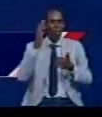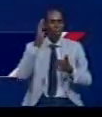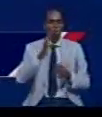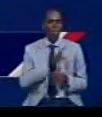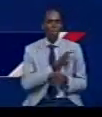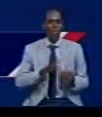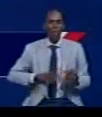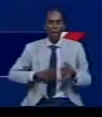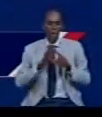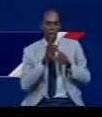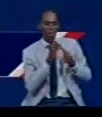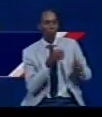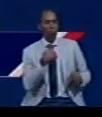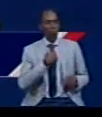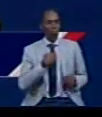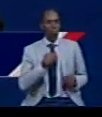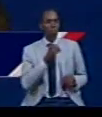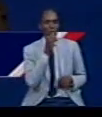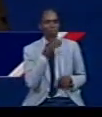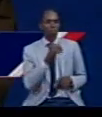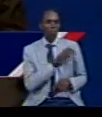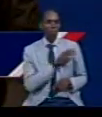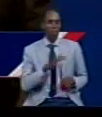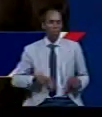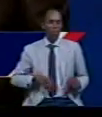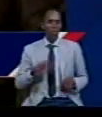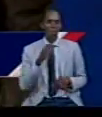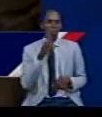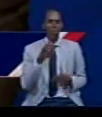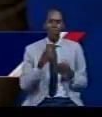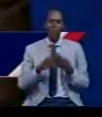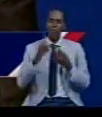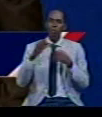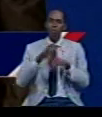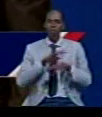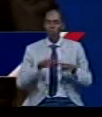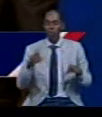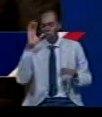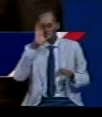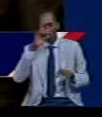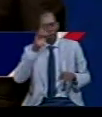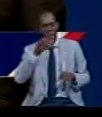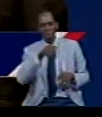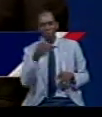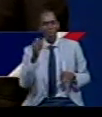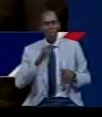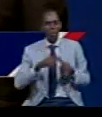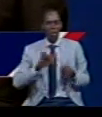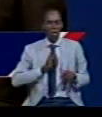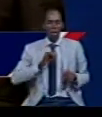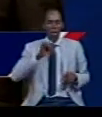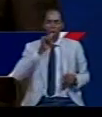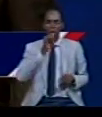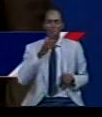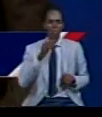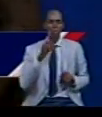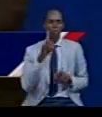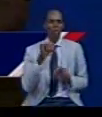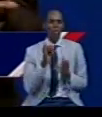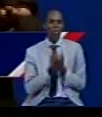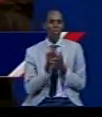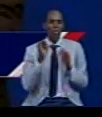the Christ, I'm the one to come? Don't look for another. This is the Christ that can cleanse